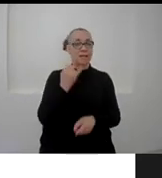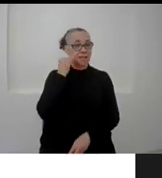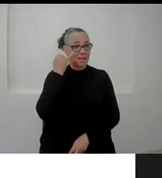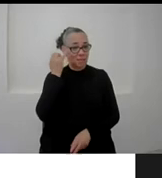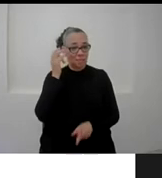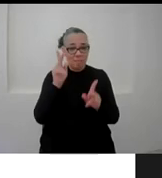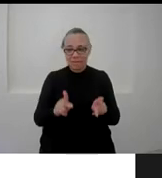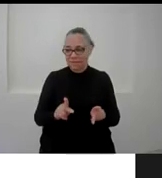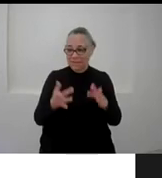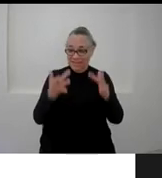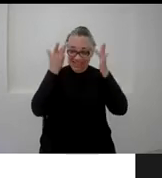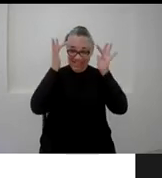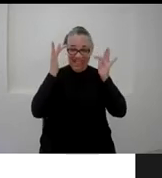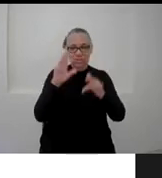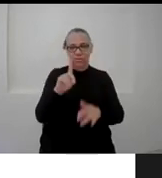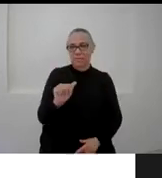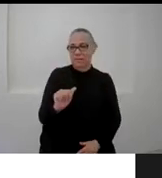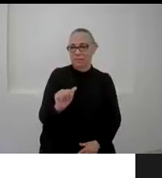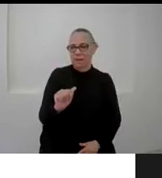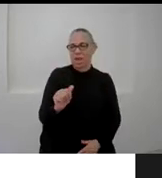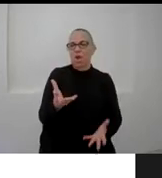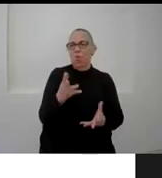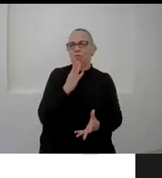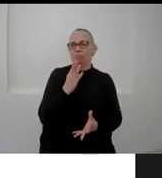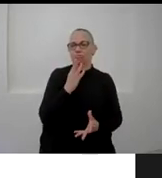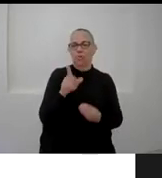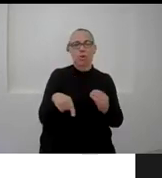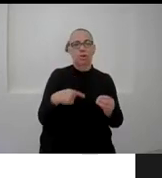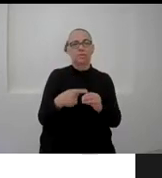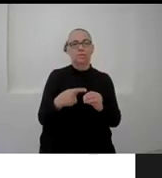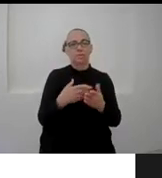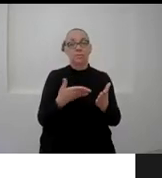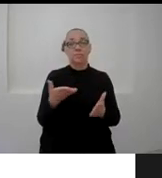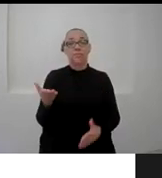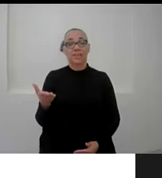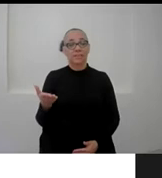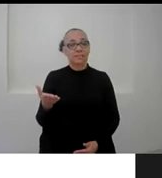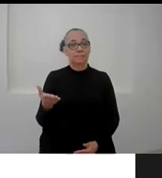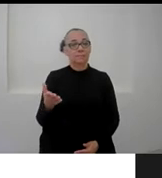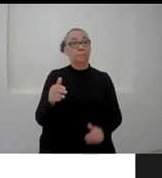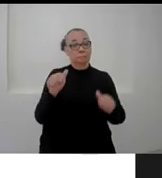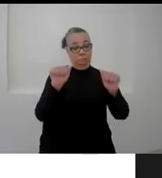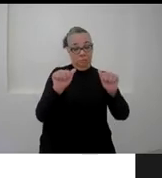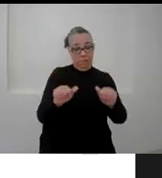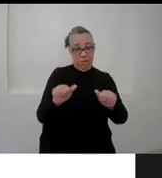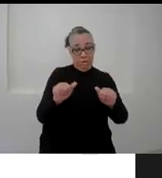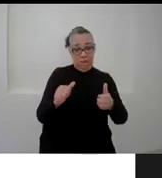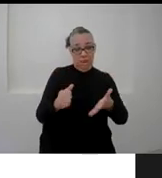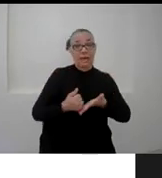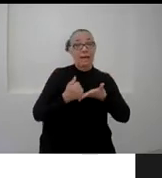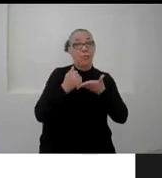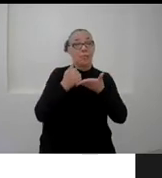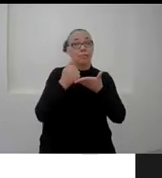intellectual disability, and I want to talk a little bit today about some of the things that can be done to help